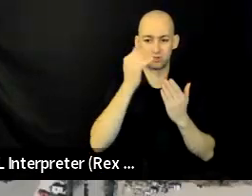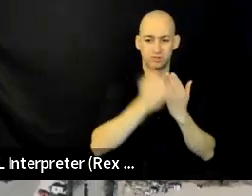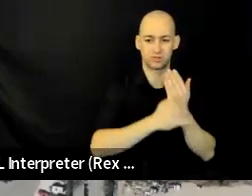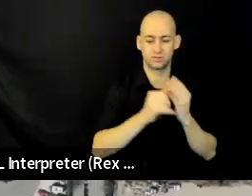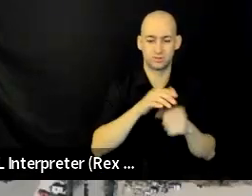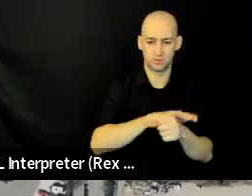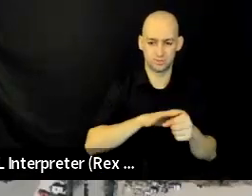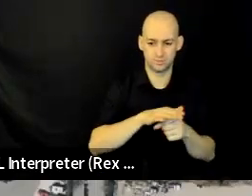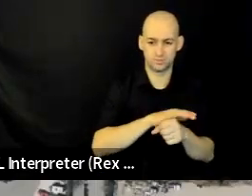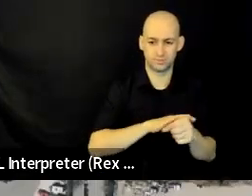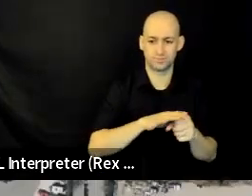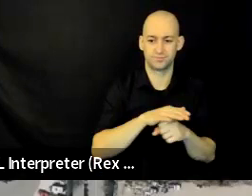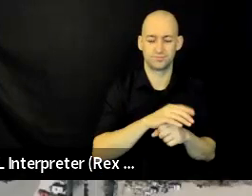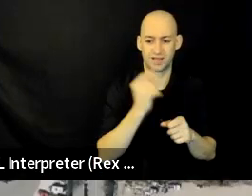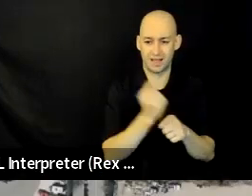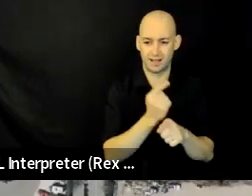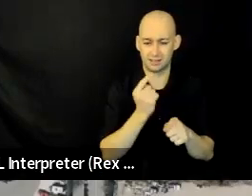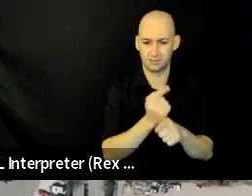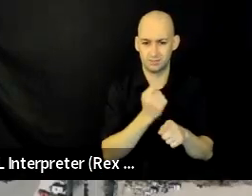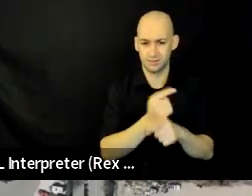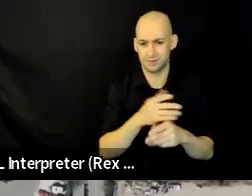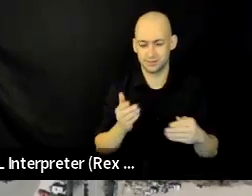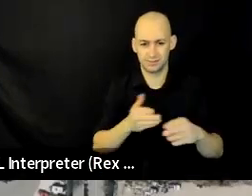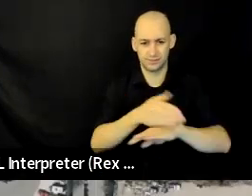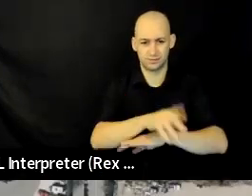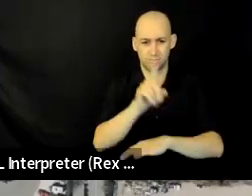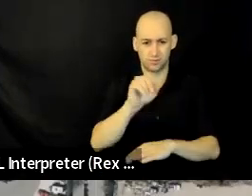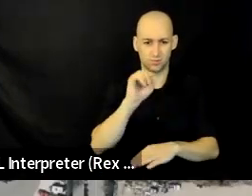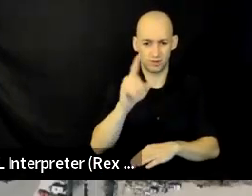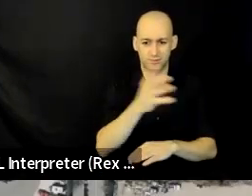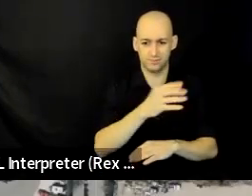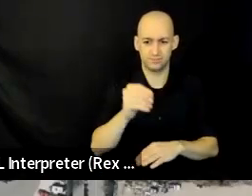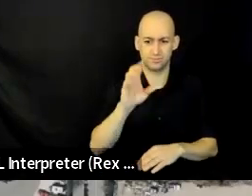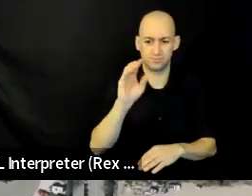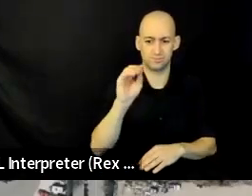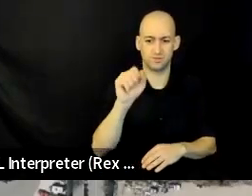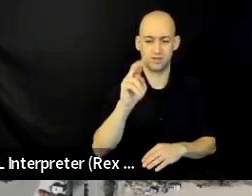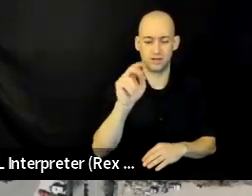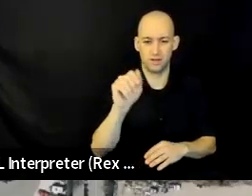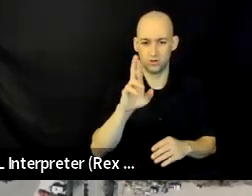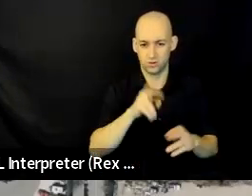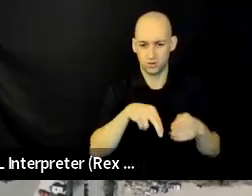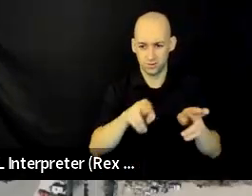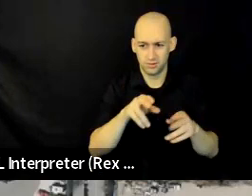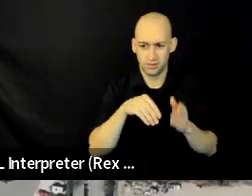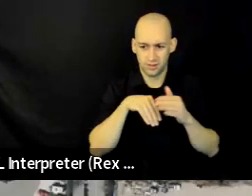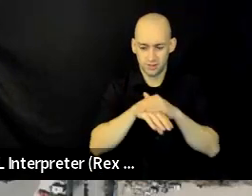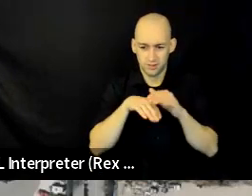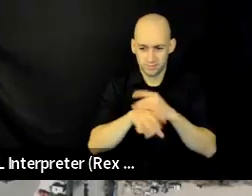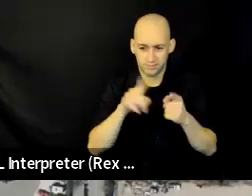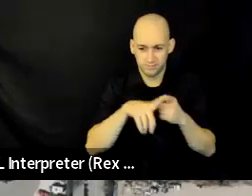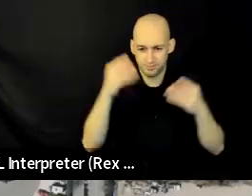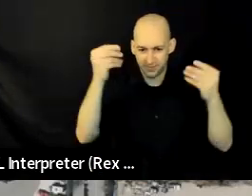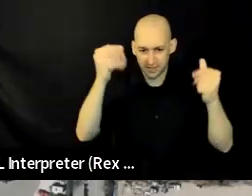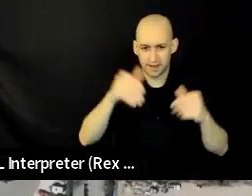at-grade intersection of US 101 and Wilsona Road provides access to the San Paso Truck